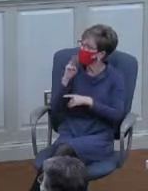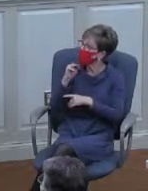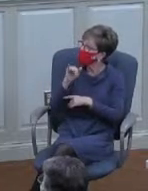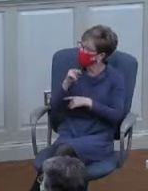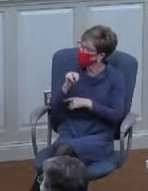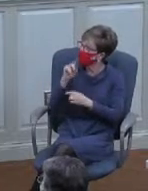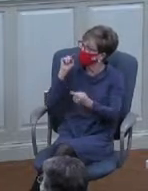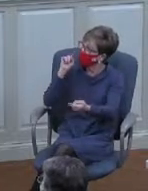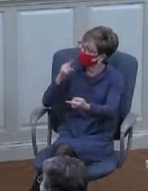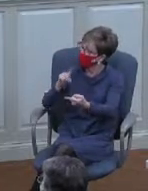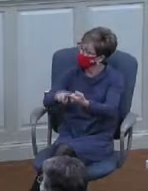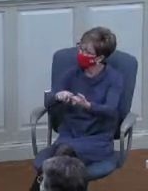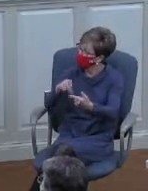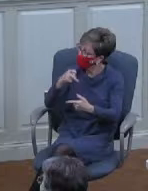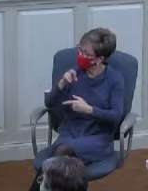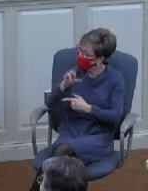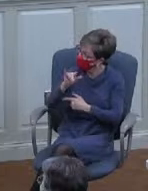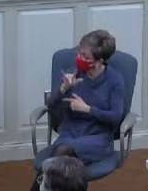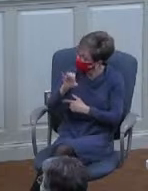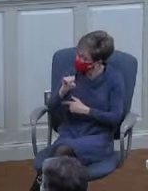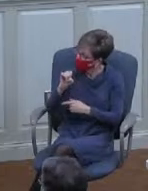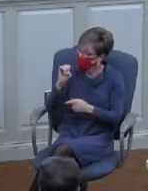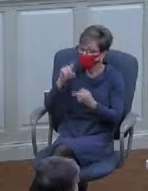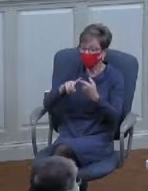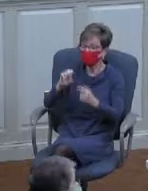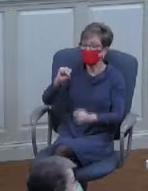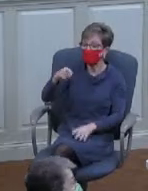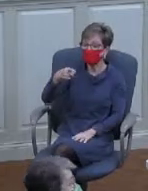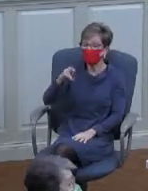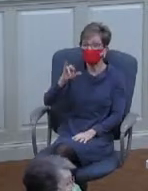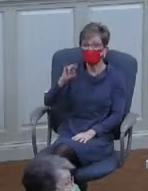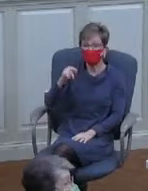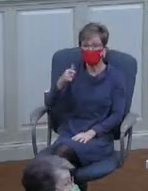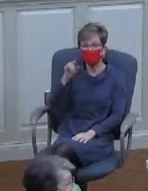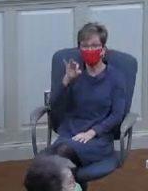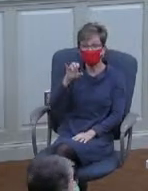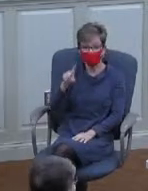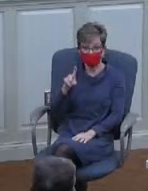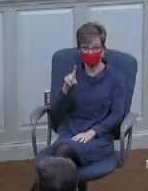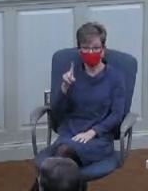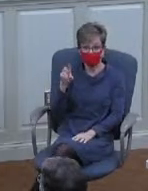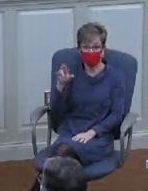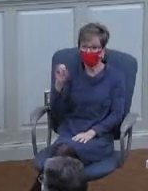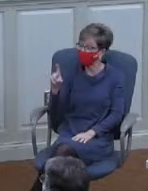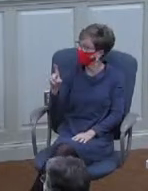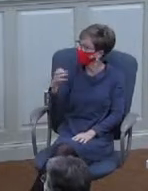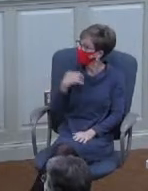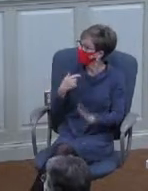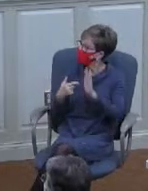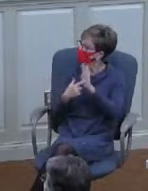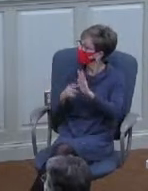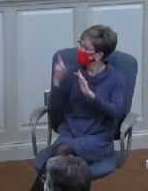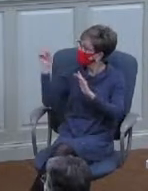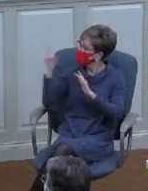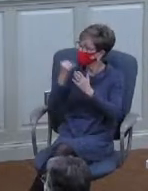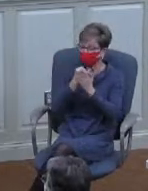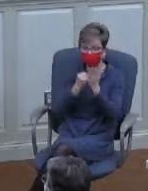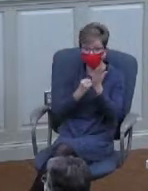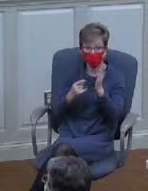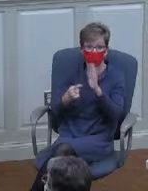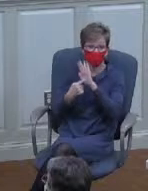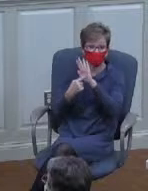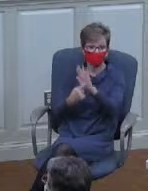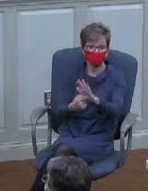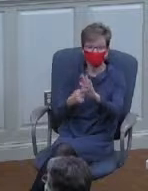Perryville, future connectivity for Springfield Road project in the future, hopefully. So, and I wanted to show this drawing just to kind of give the viewer